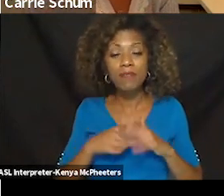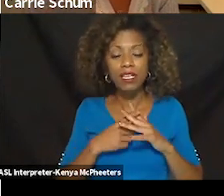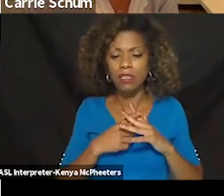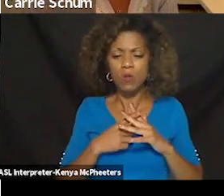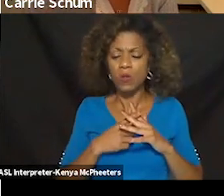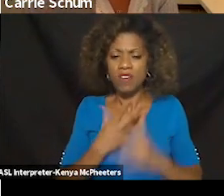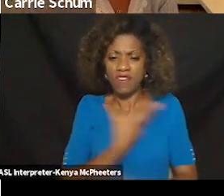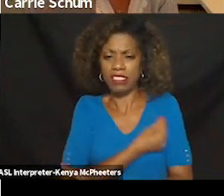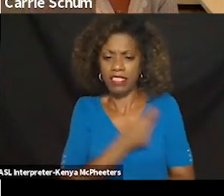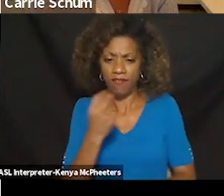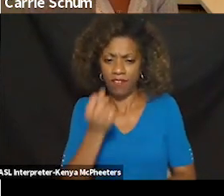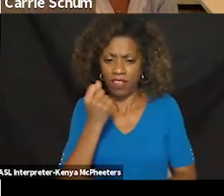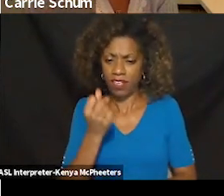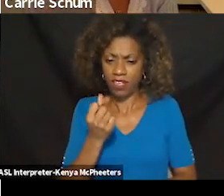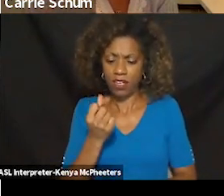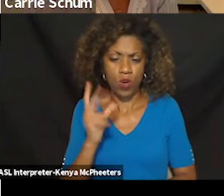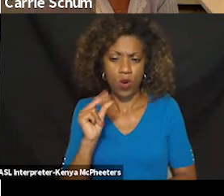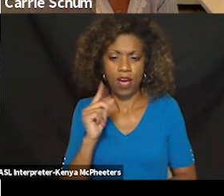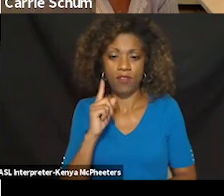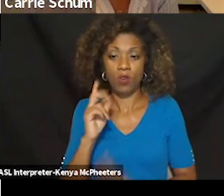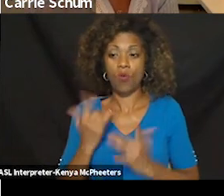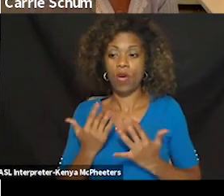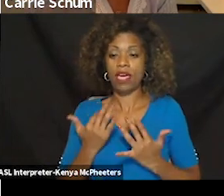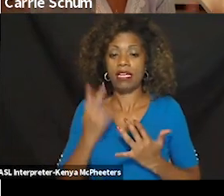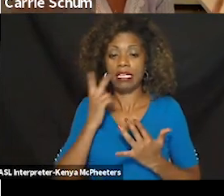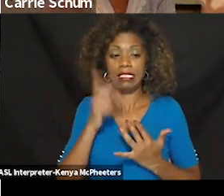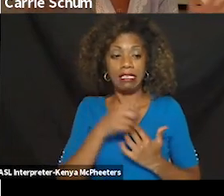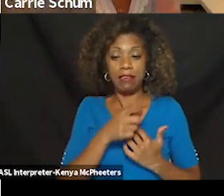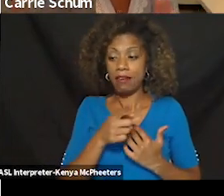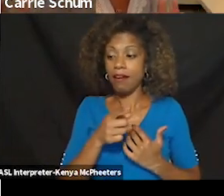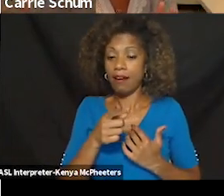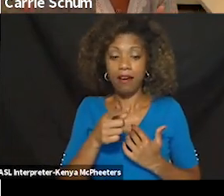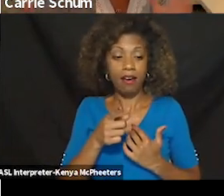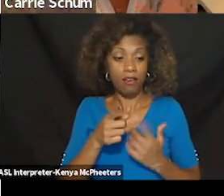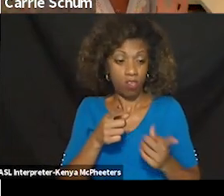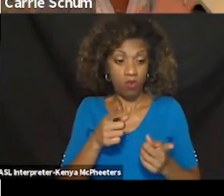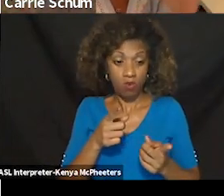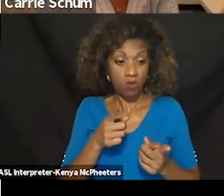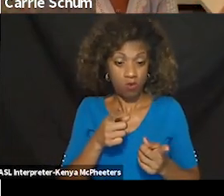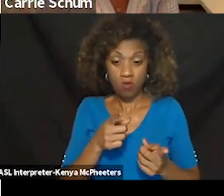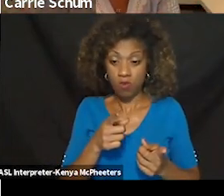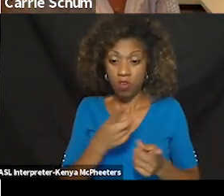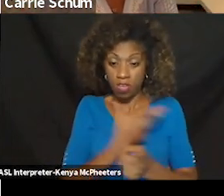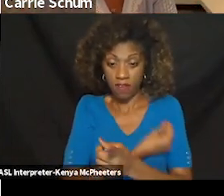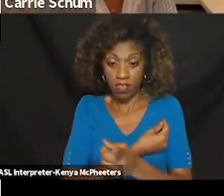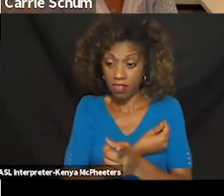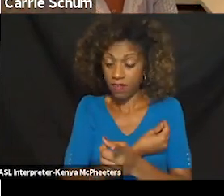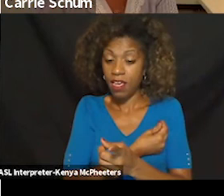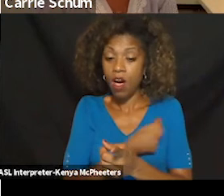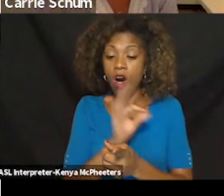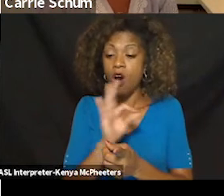seen it and seen fewer, you know, most people doing pretty well with it. Lots of people, that was the lever that took them from, I'll get it someday to I'll get